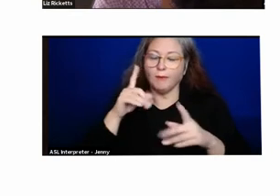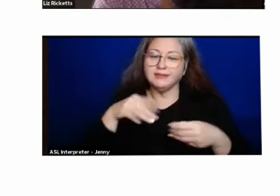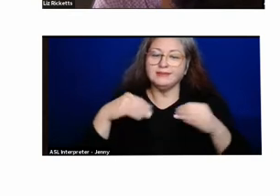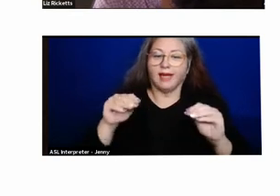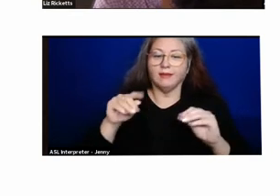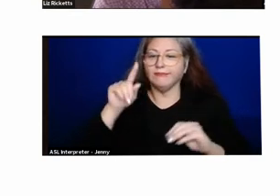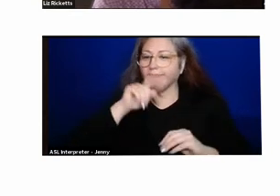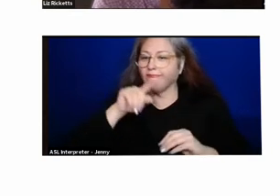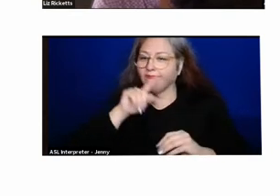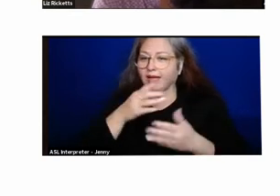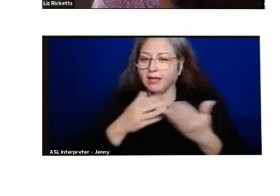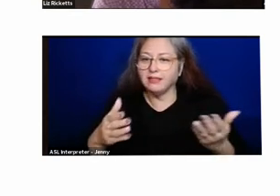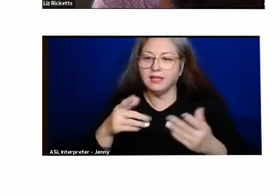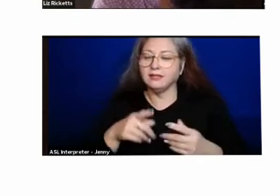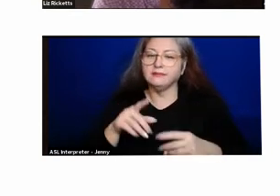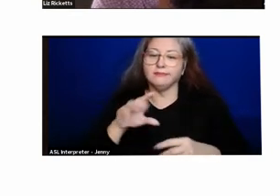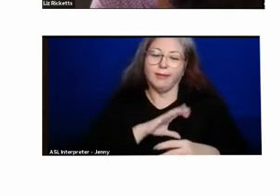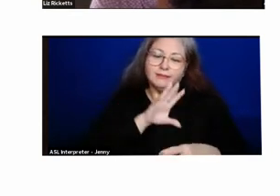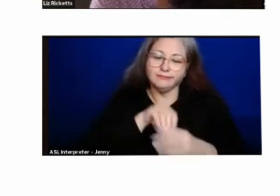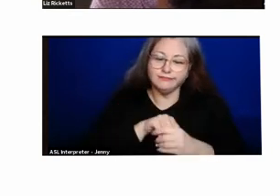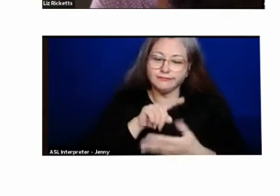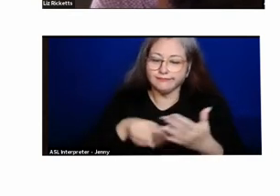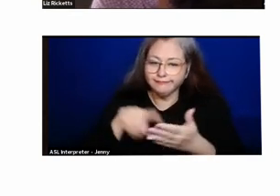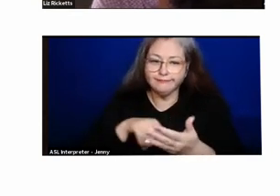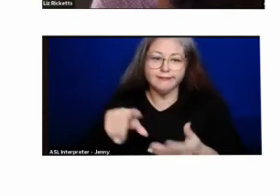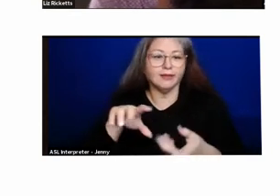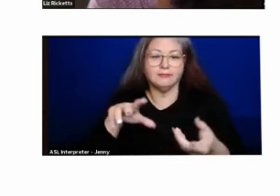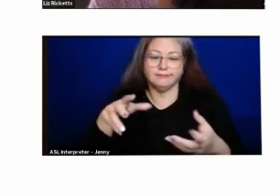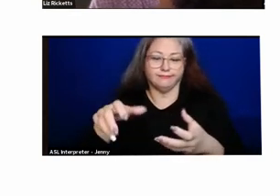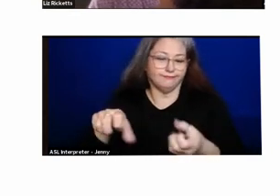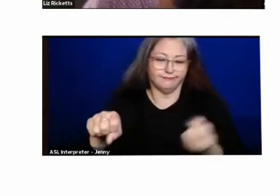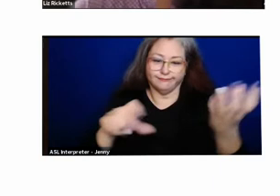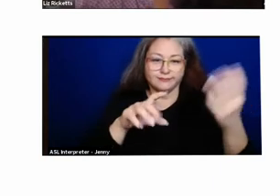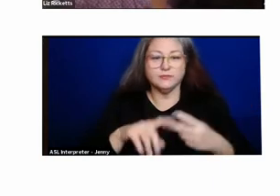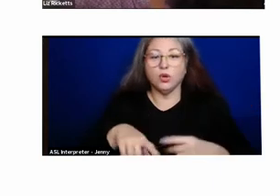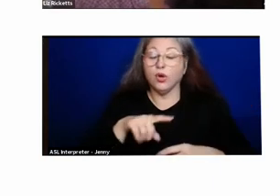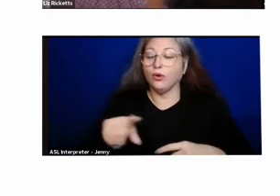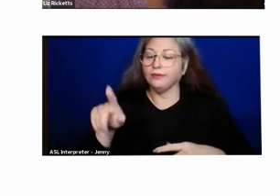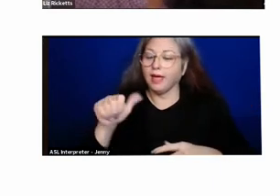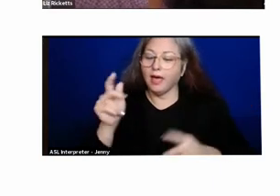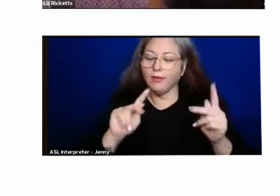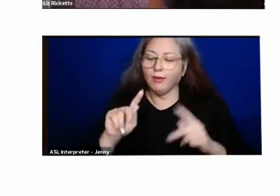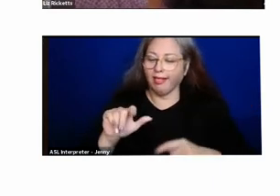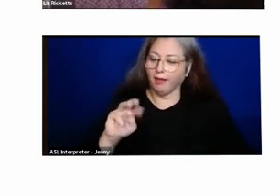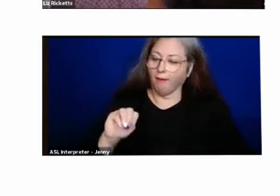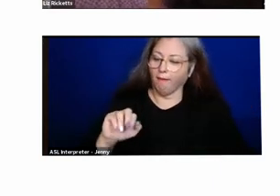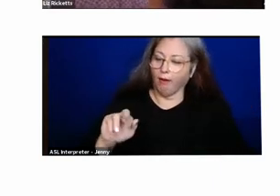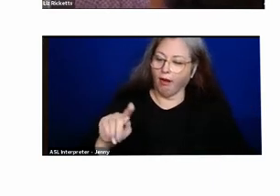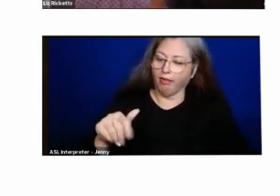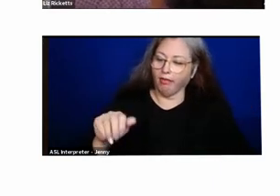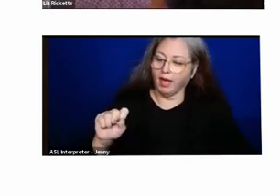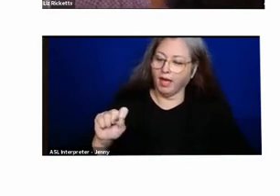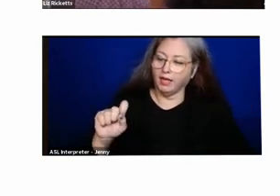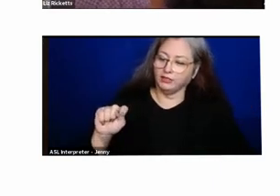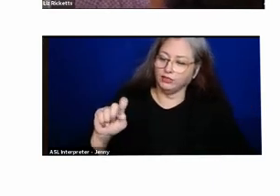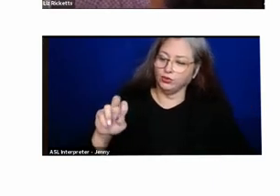at the same time, rich people were getting in on the game for the novelty of it, with folks like Martha Stewart advising the wealthy on how to blend in